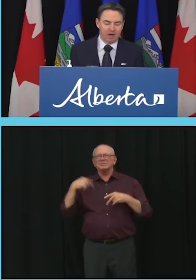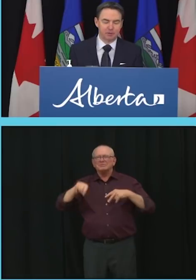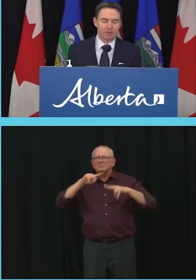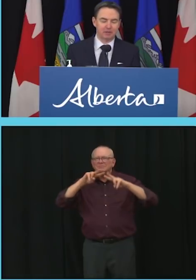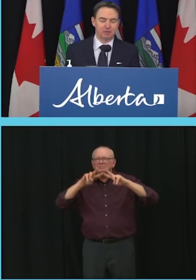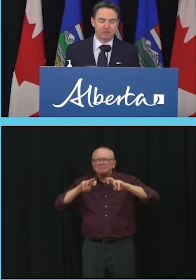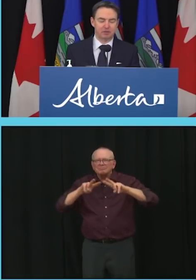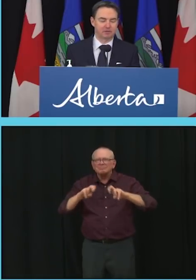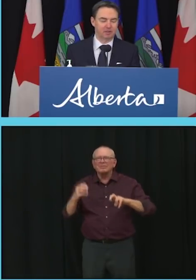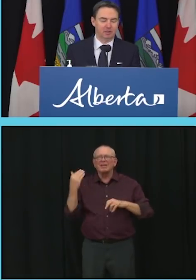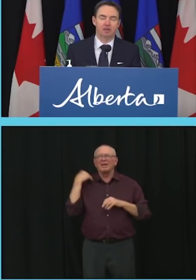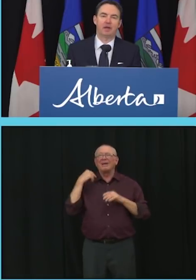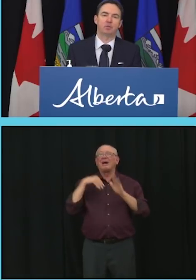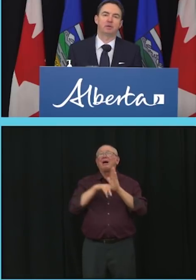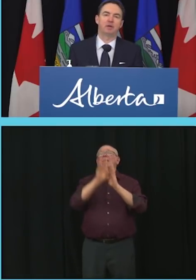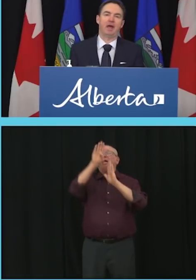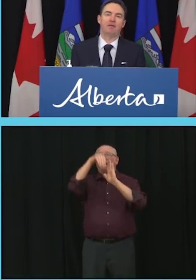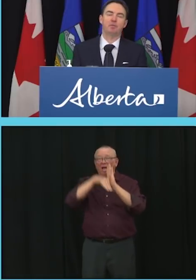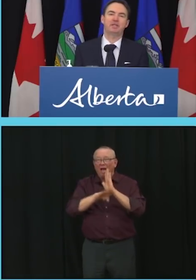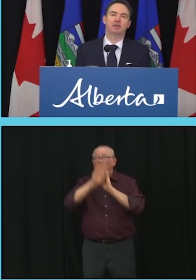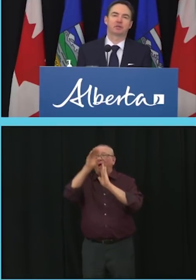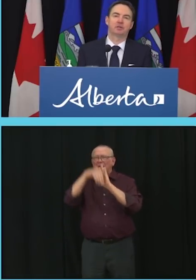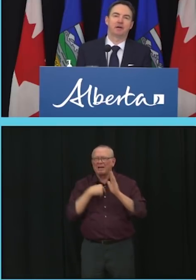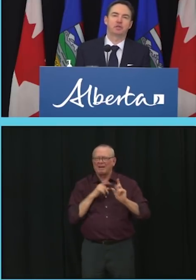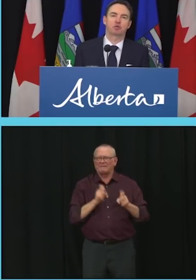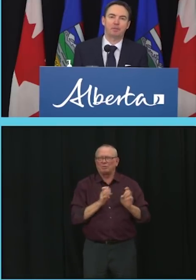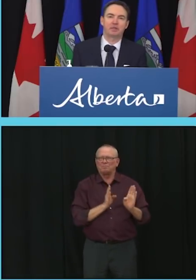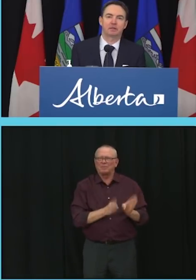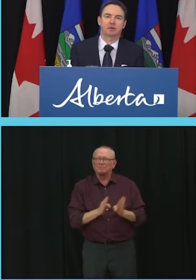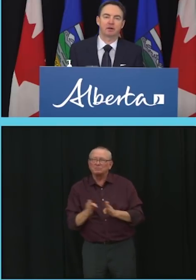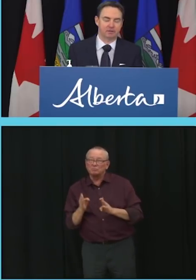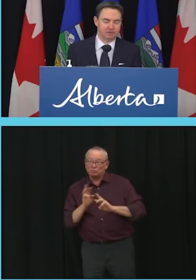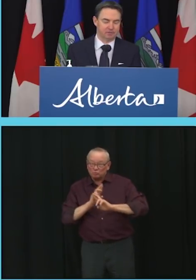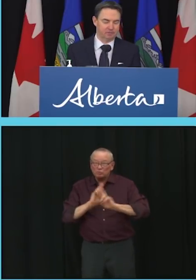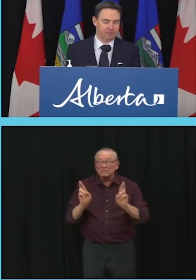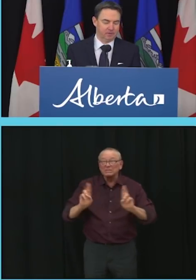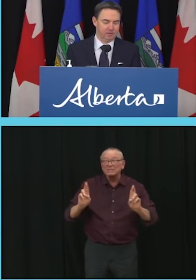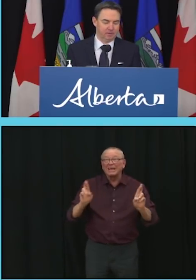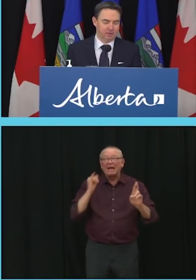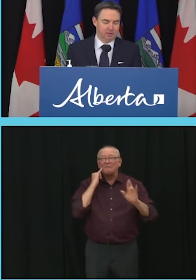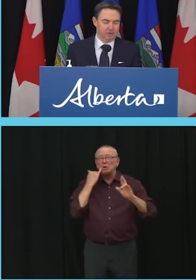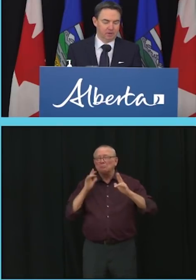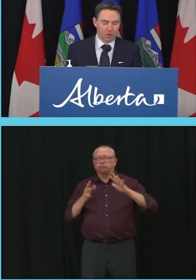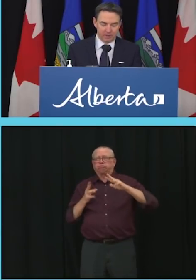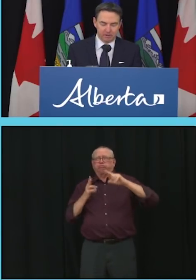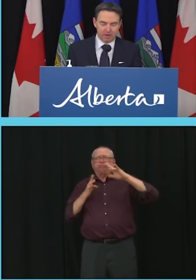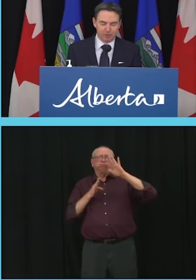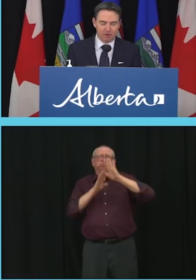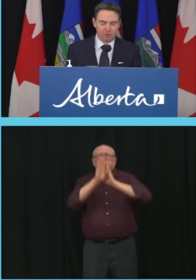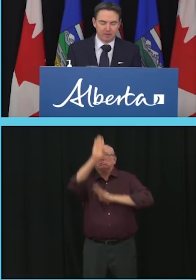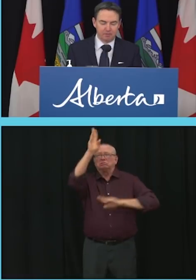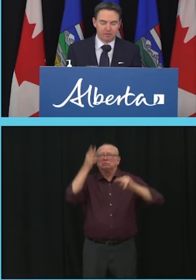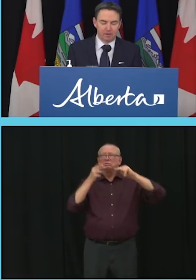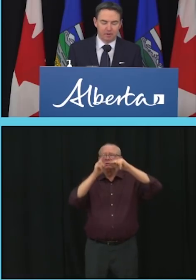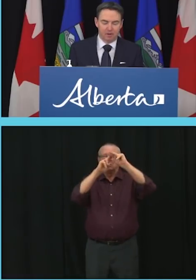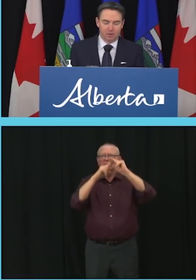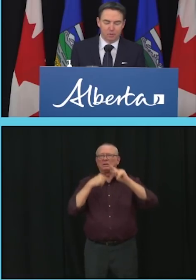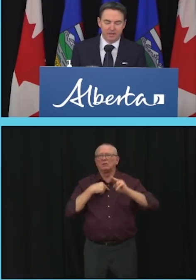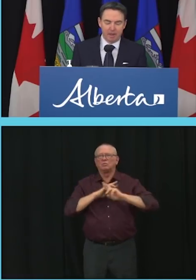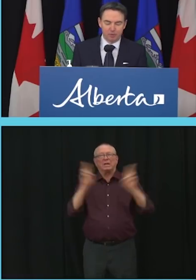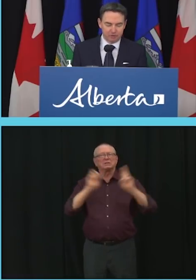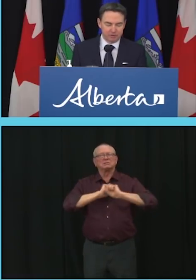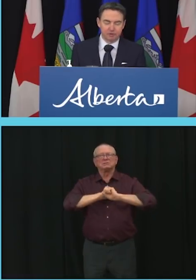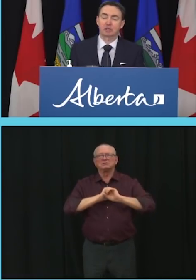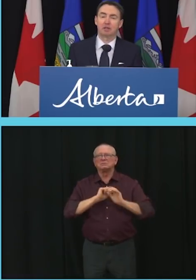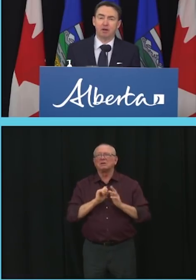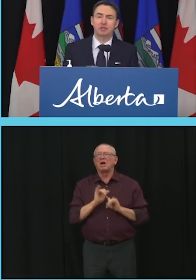of hospital admissions that would have the potential of disrupting our system. Going into the Omicron wave, we